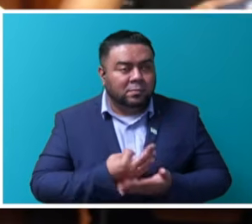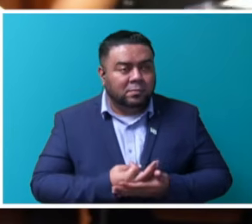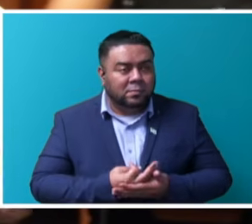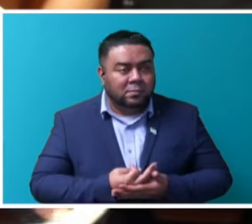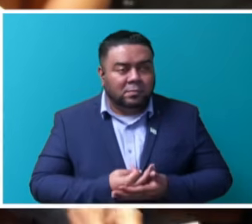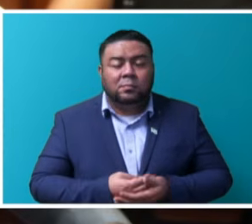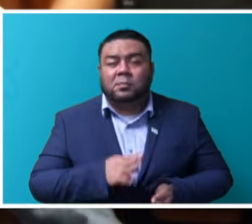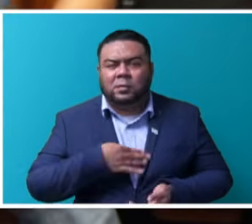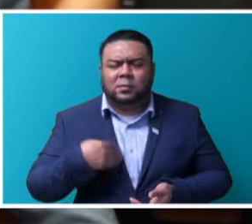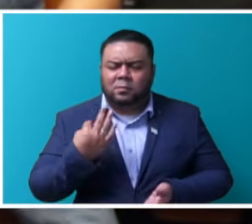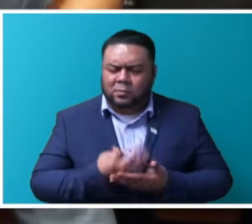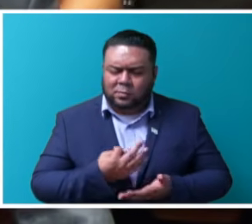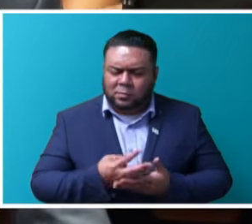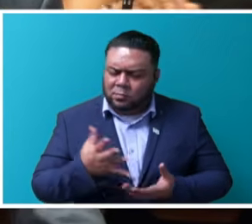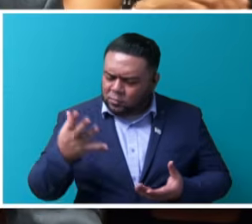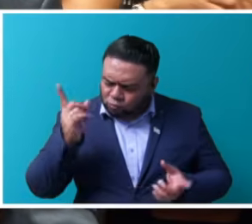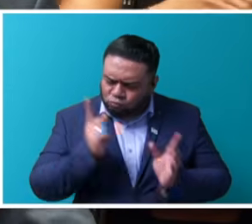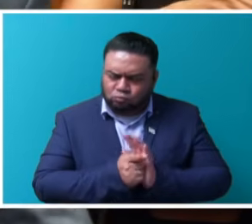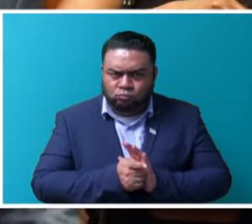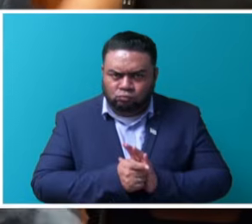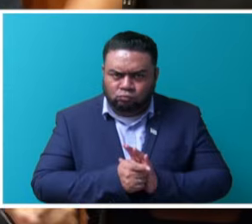Ministry of Finance undertaken a comprehensive